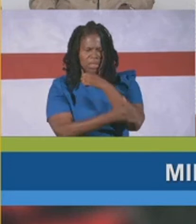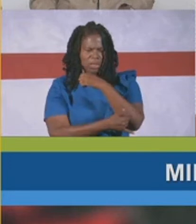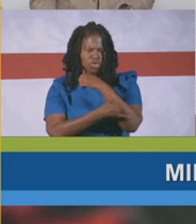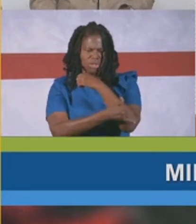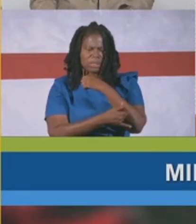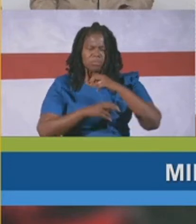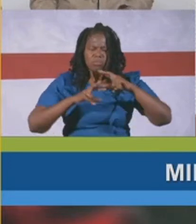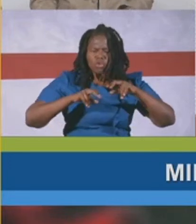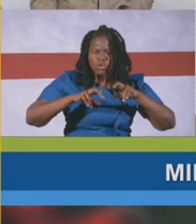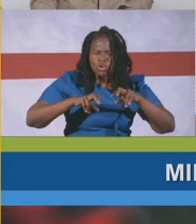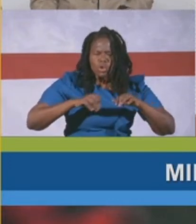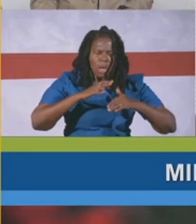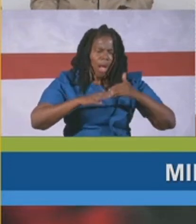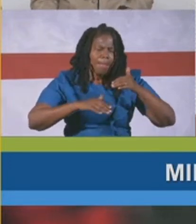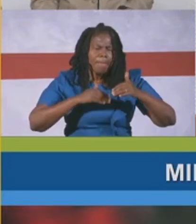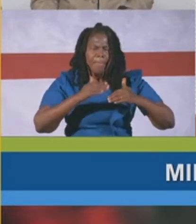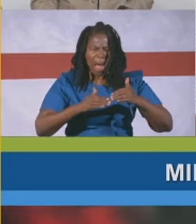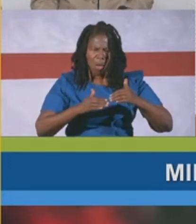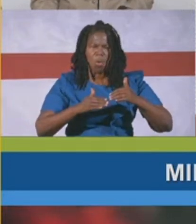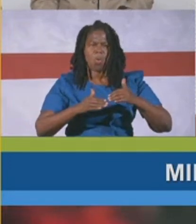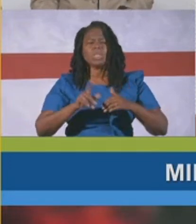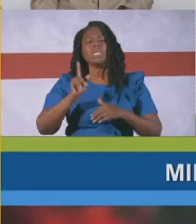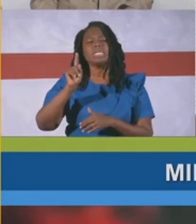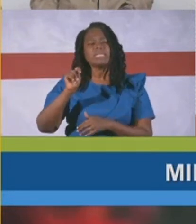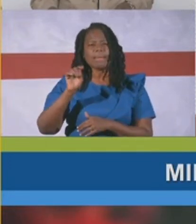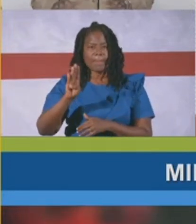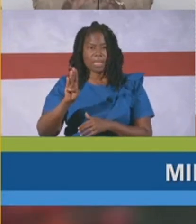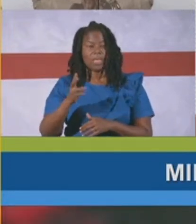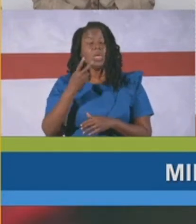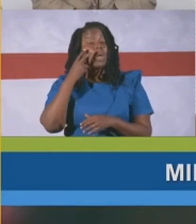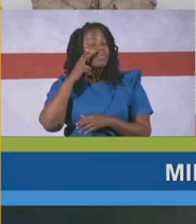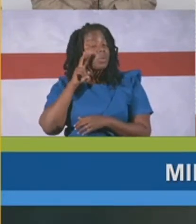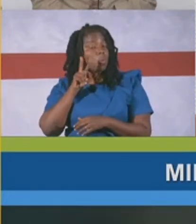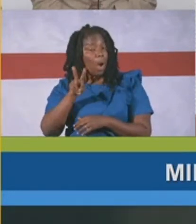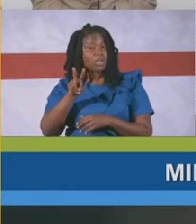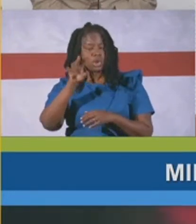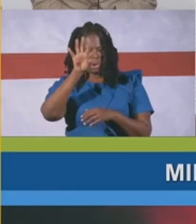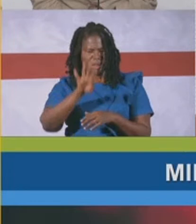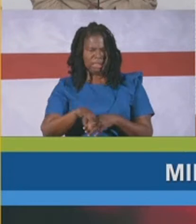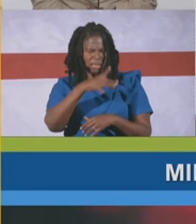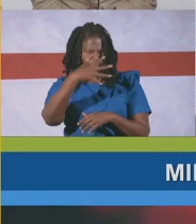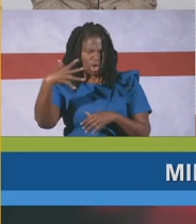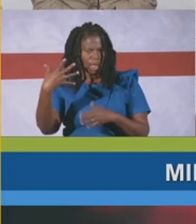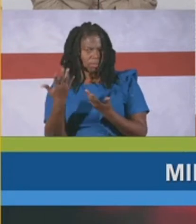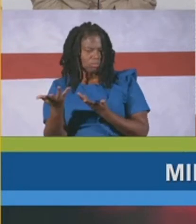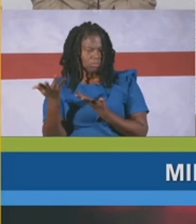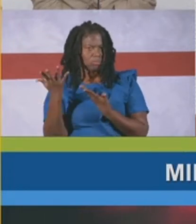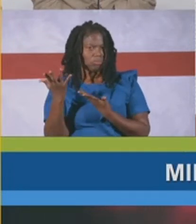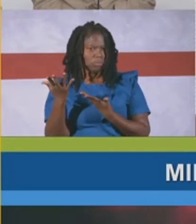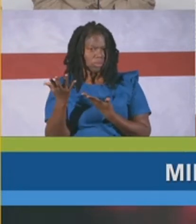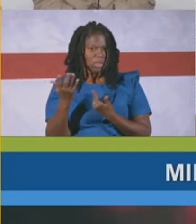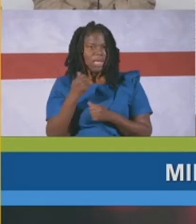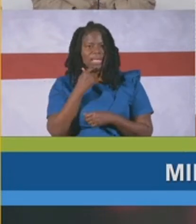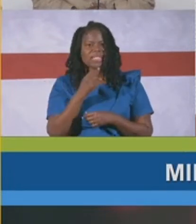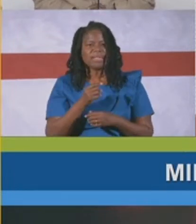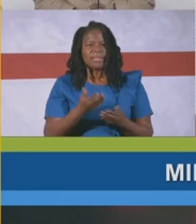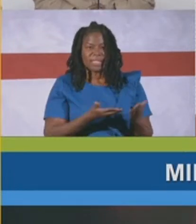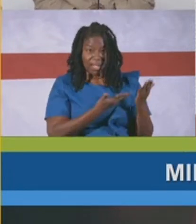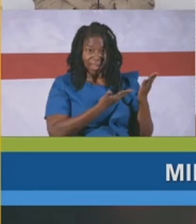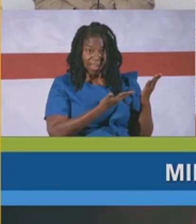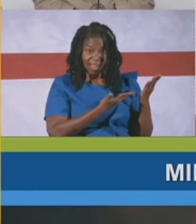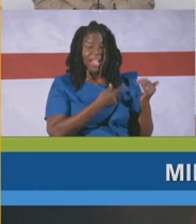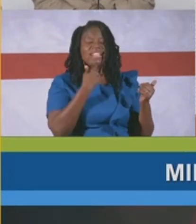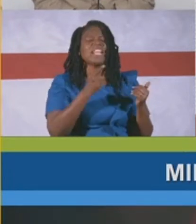TB. So if we look in the table below, from the global report coming out of 2020, which would have reflected the figures